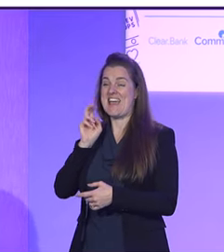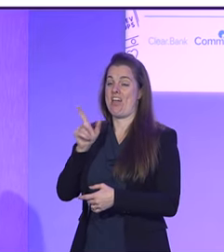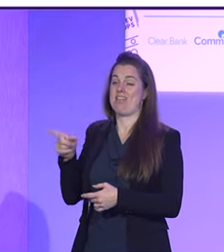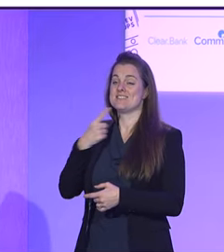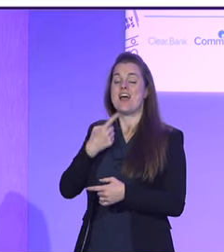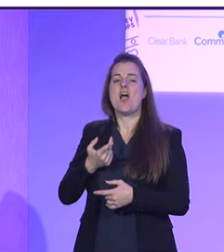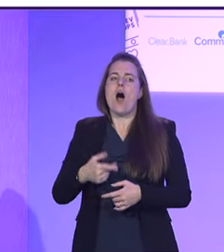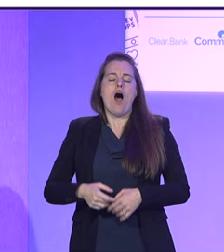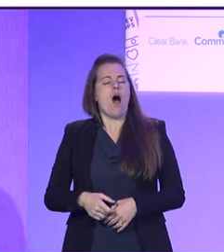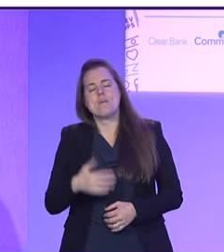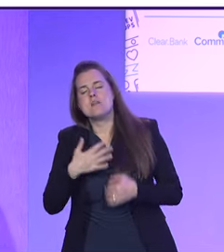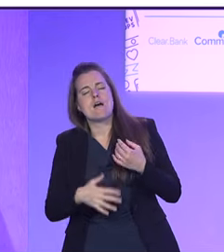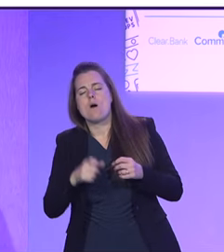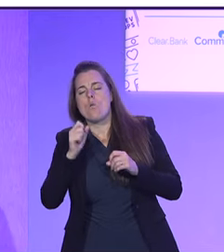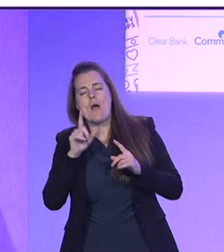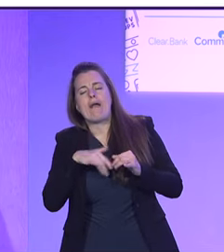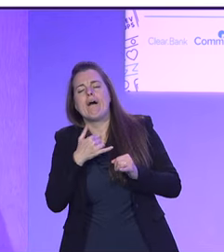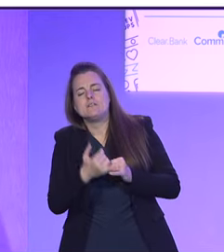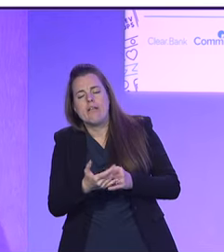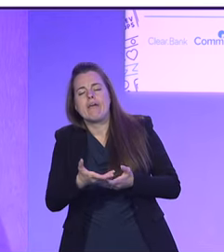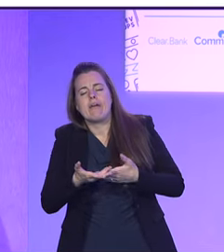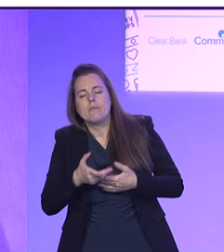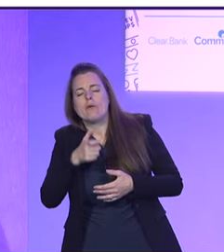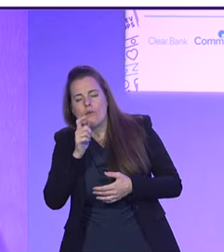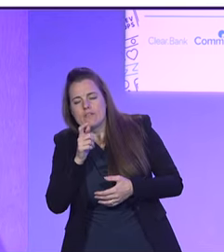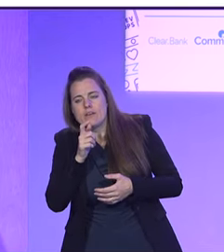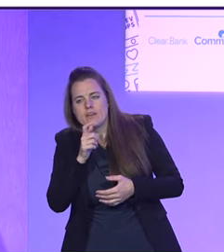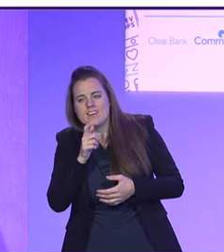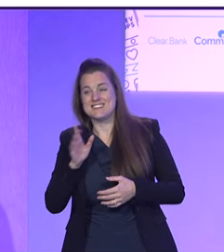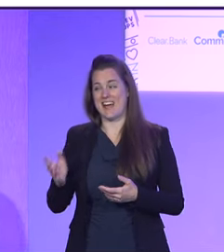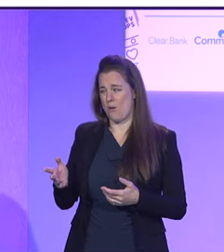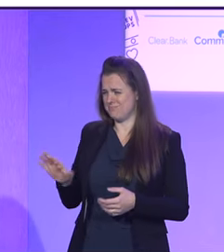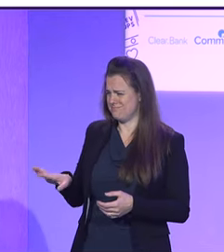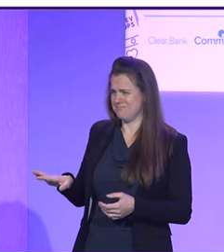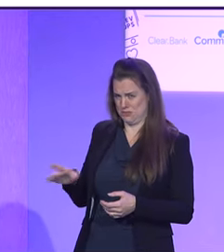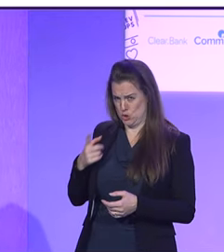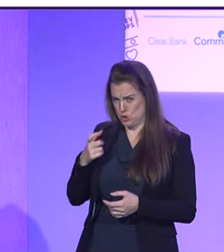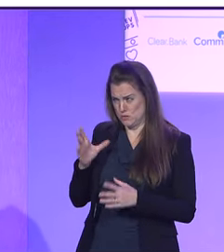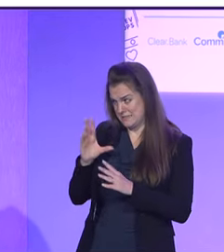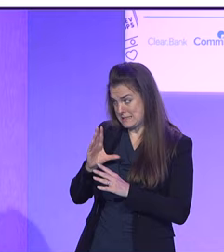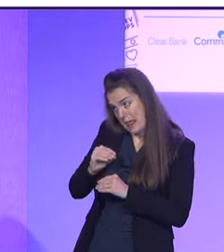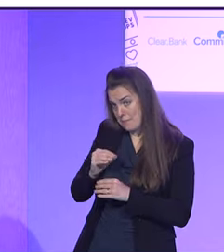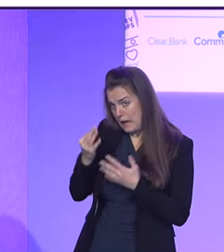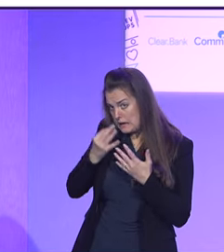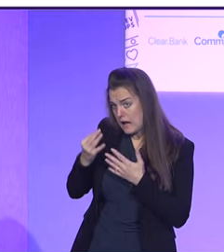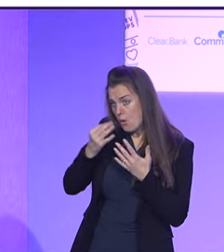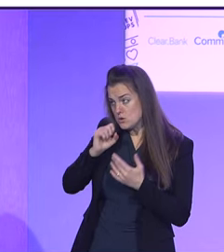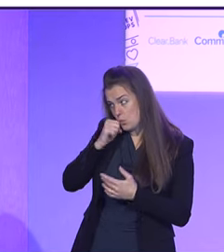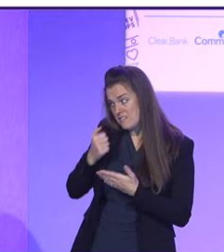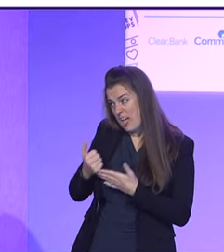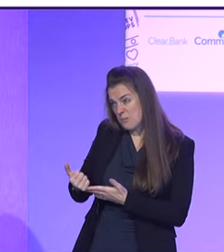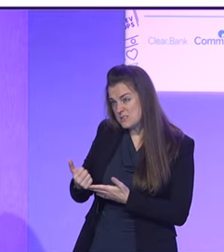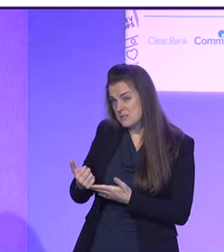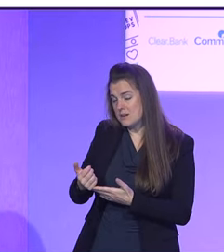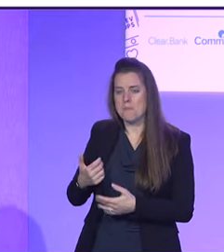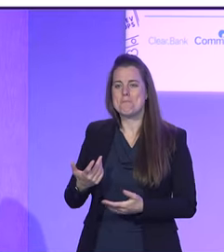coffee. Instead of getting like 8 hours of sleep or something that would be actually healthy, right? That's not good, right?